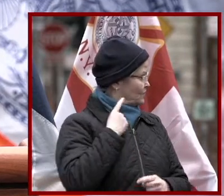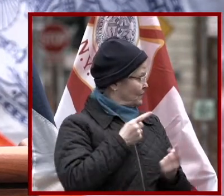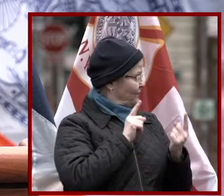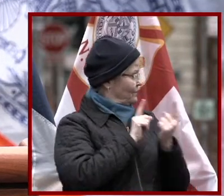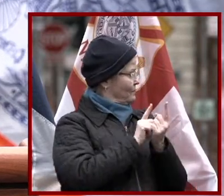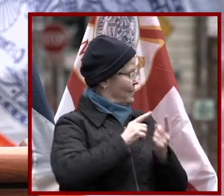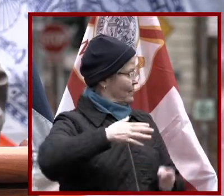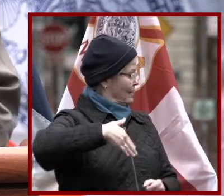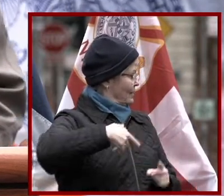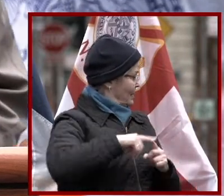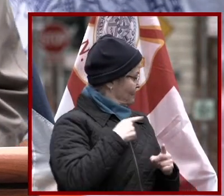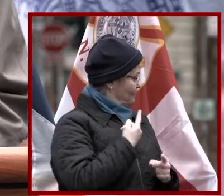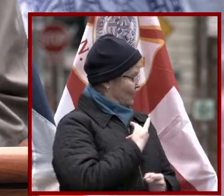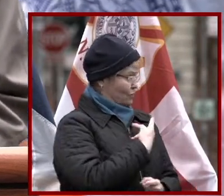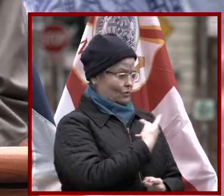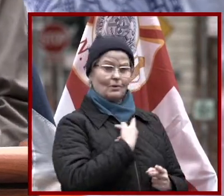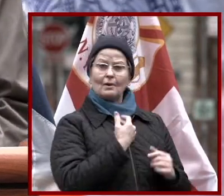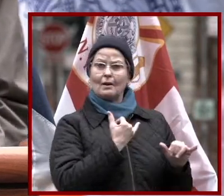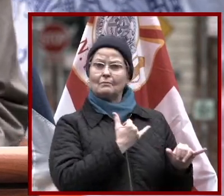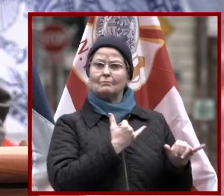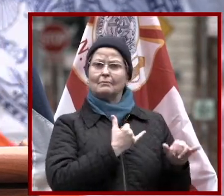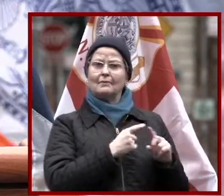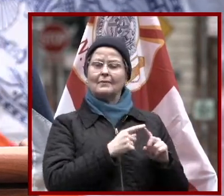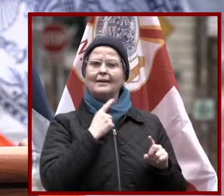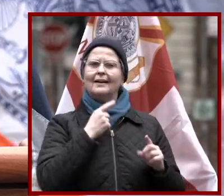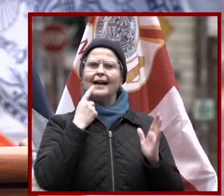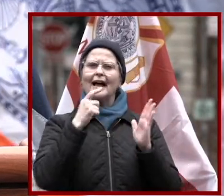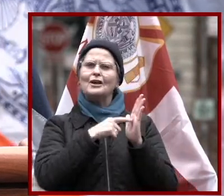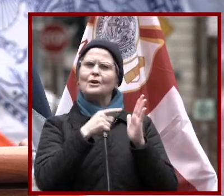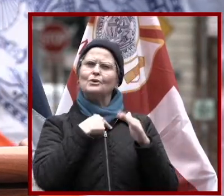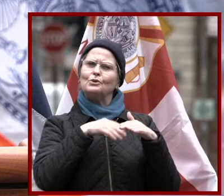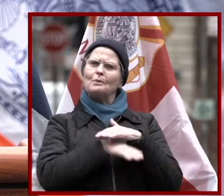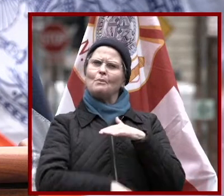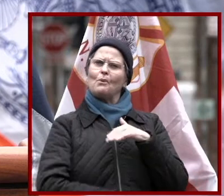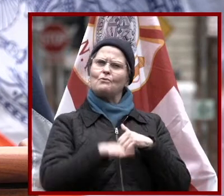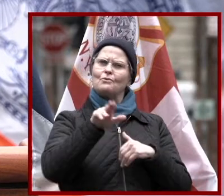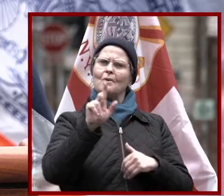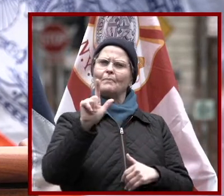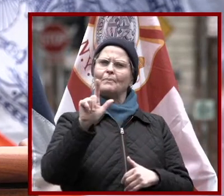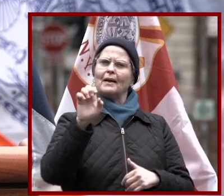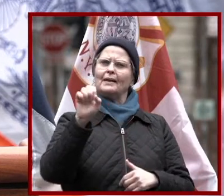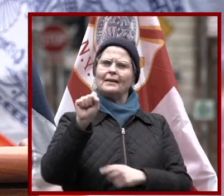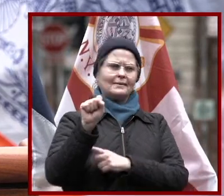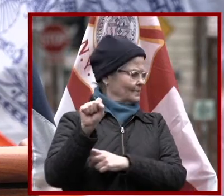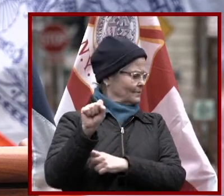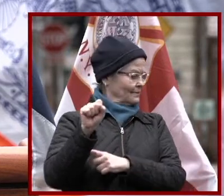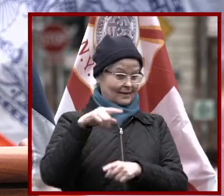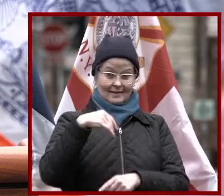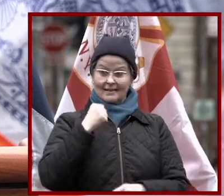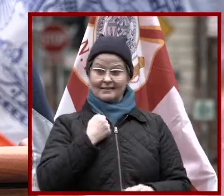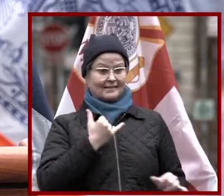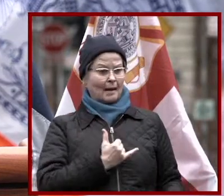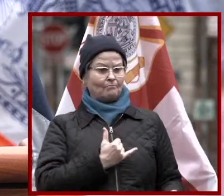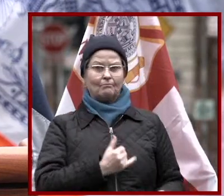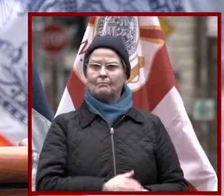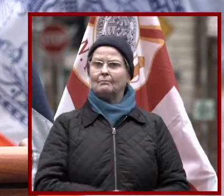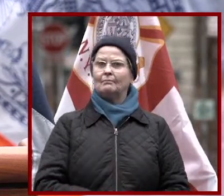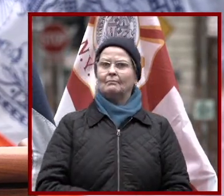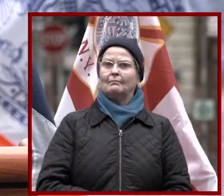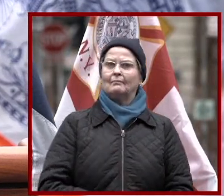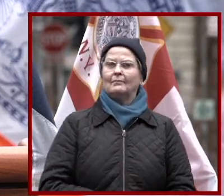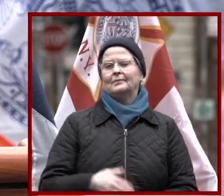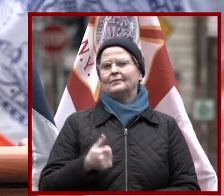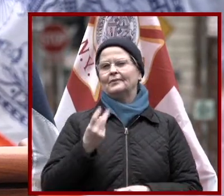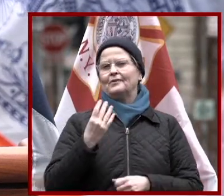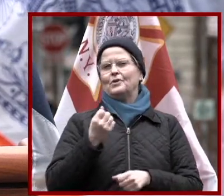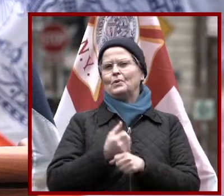we have something in common. I noticed that you're born and raised on the Lower East Side. And so was I, probably a few